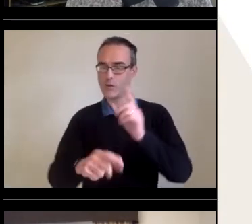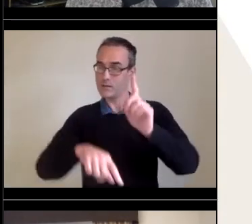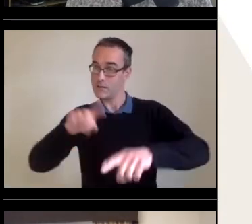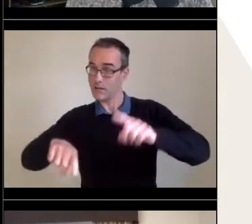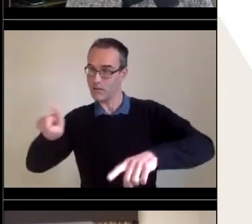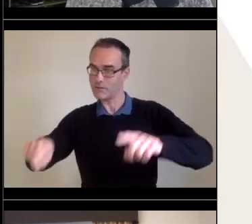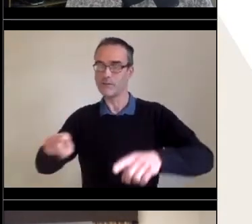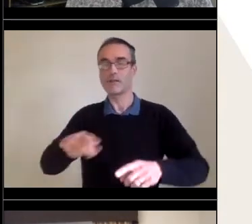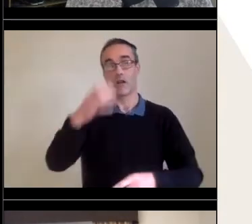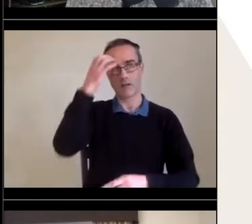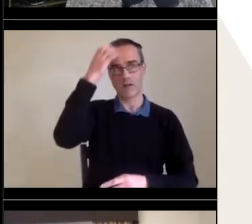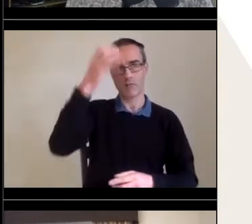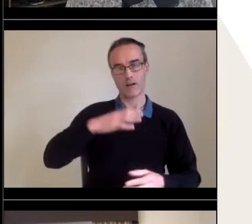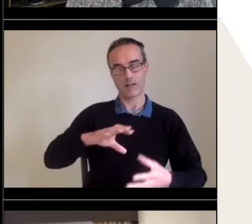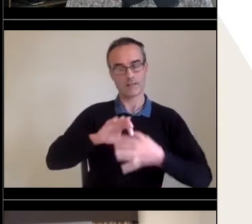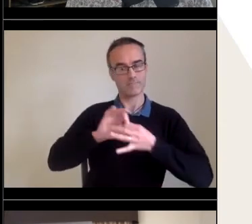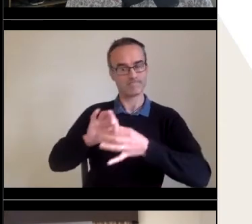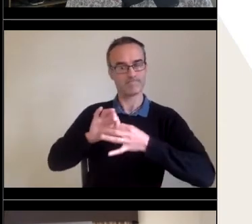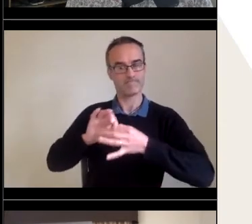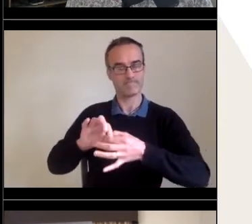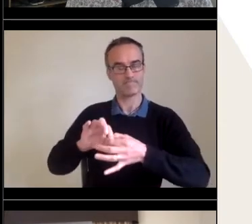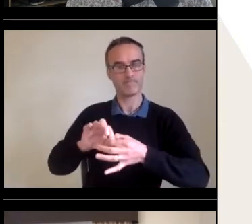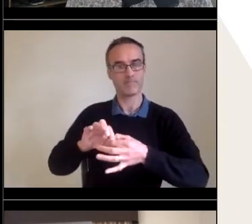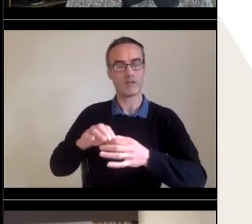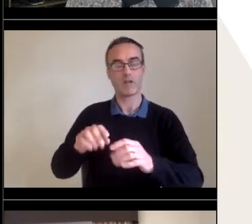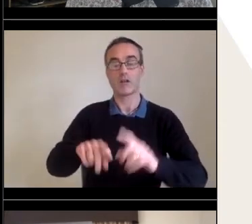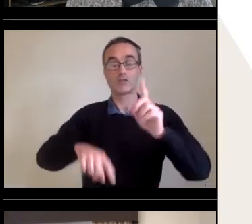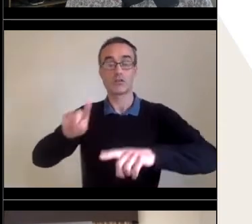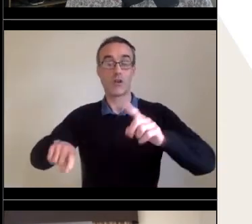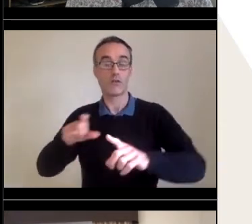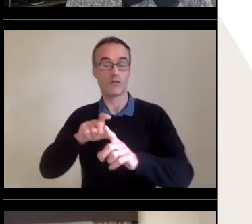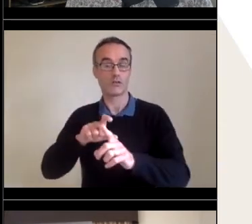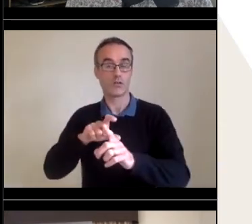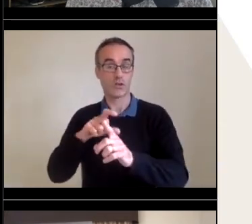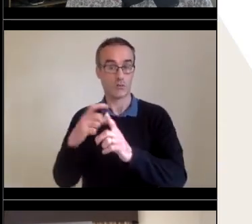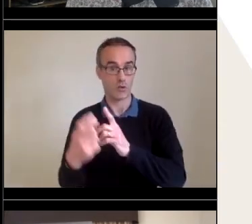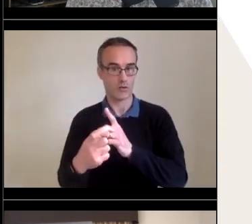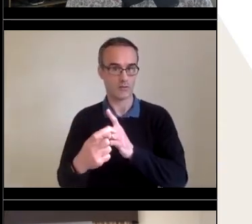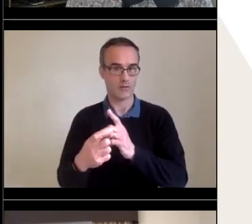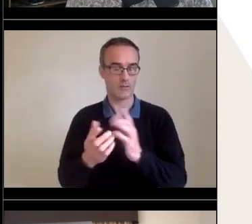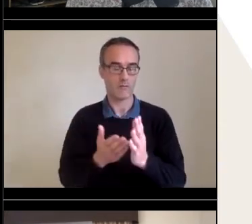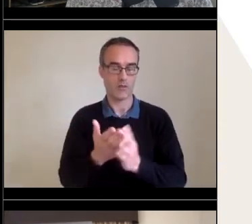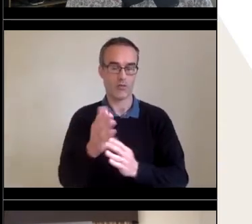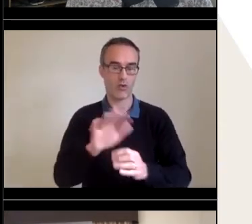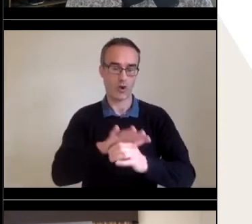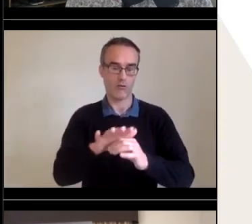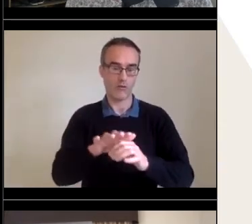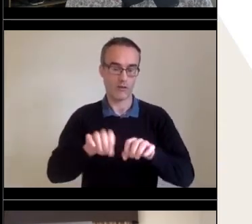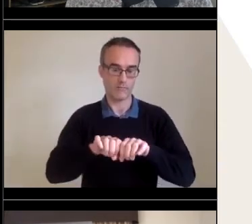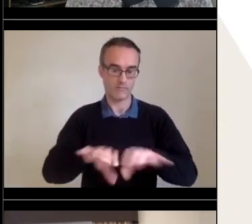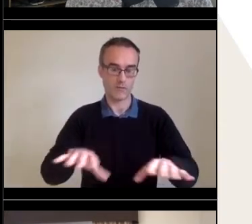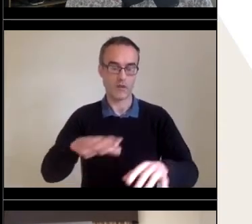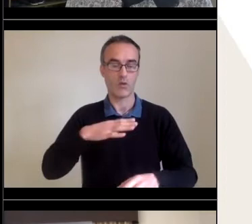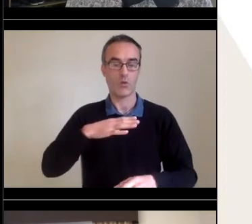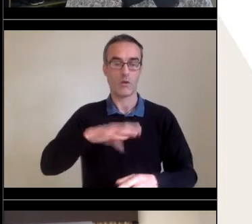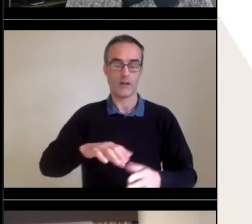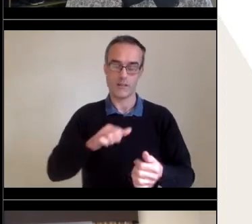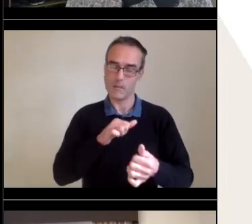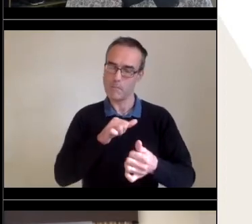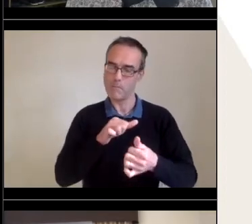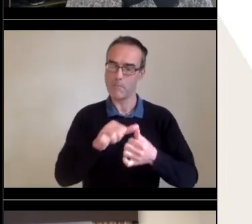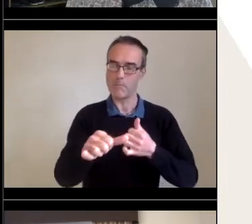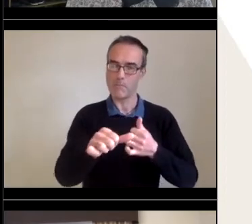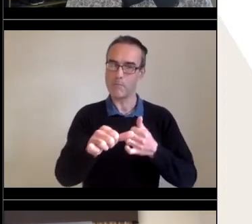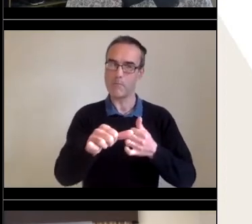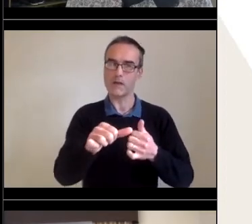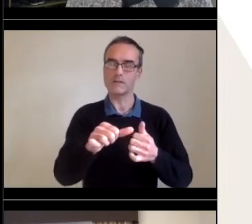communities. And as we've seen through this pandemic, putting the best and highest quality science, evidence and advice at the heart of policy